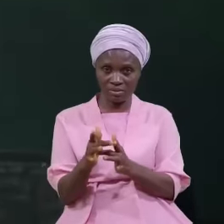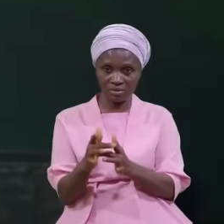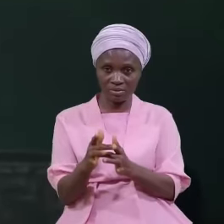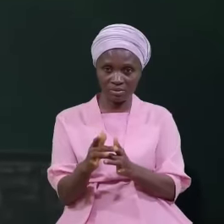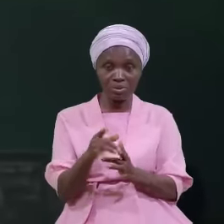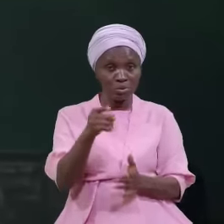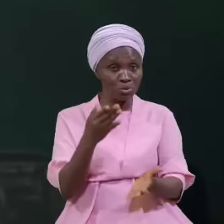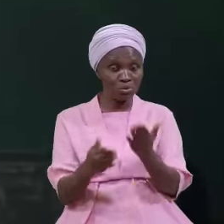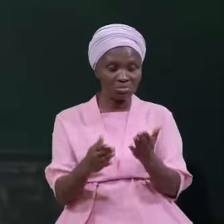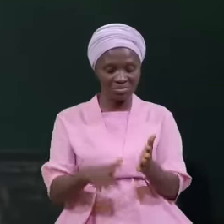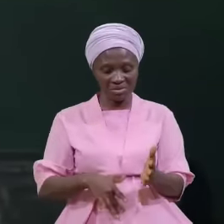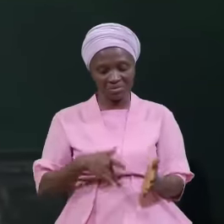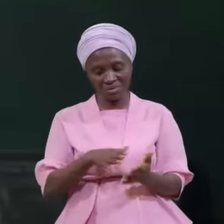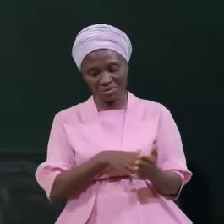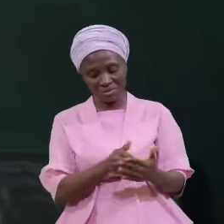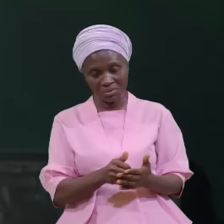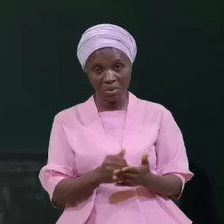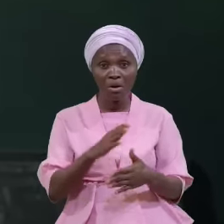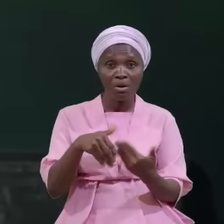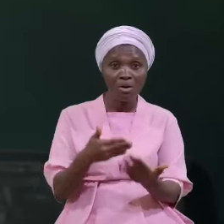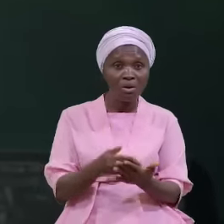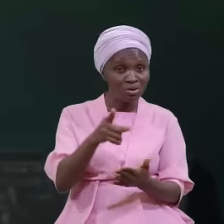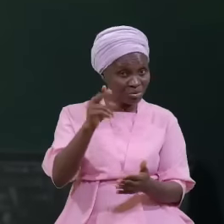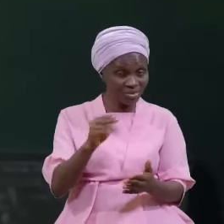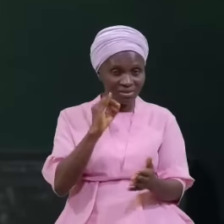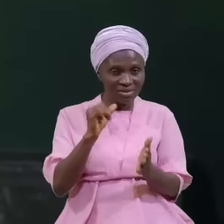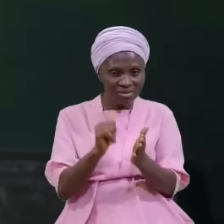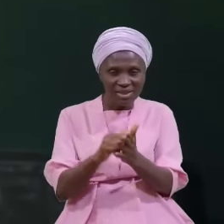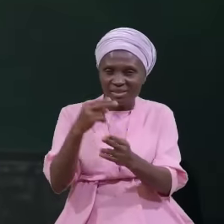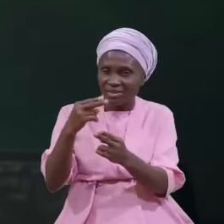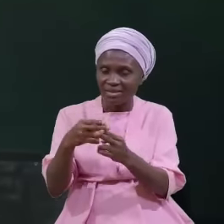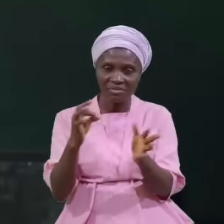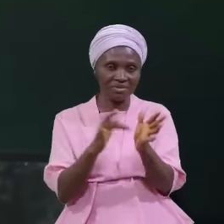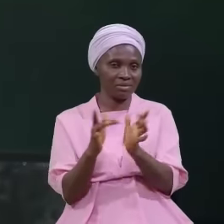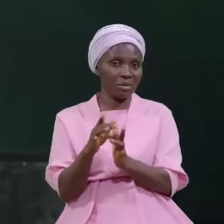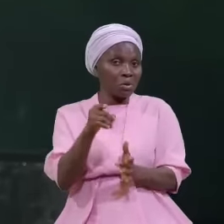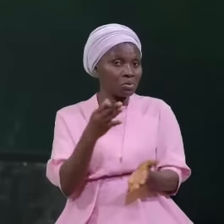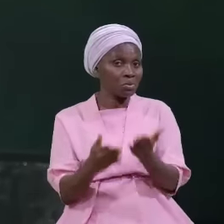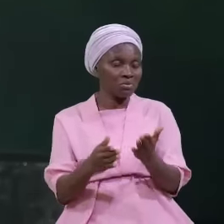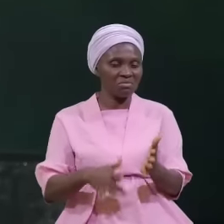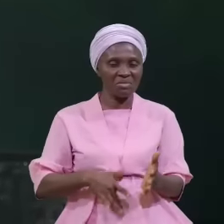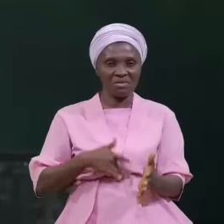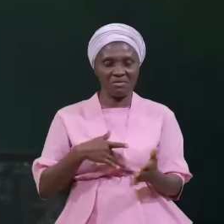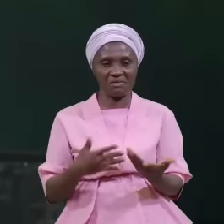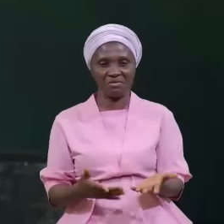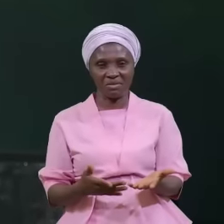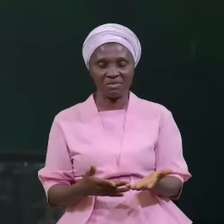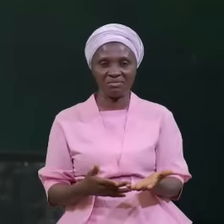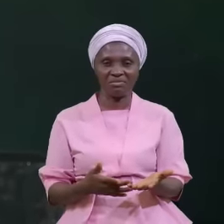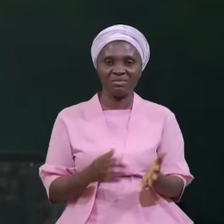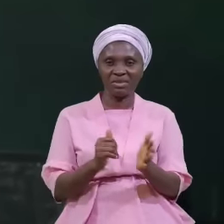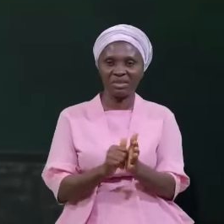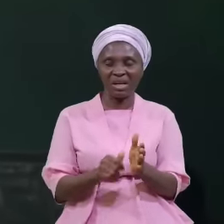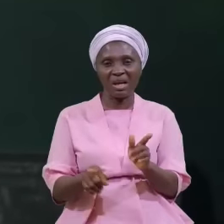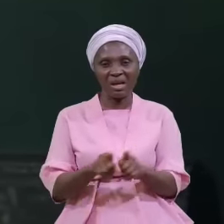All you need is that name of Jesus. You might feel as if you're collapsing, as if you cannot take the next